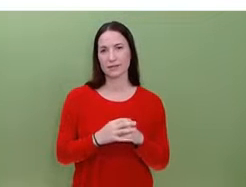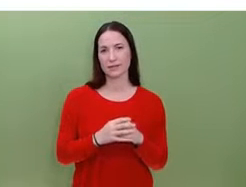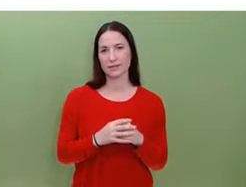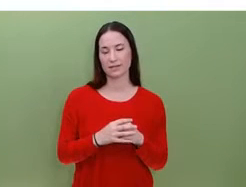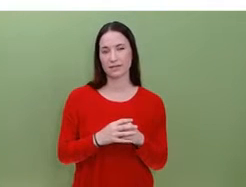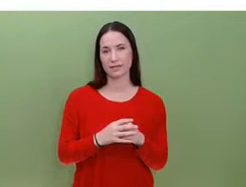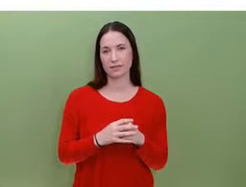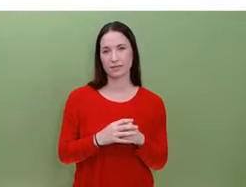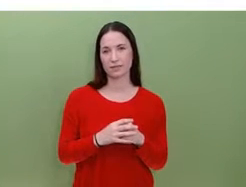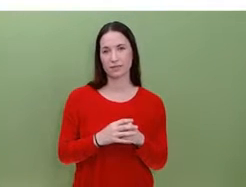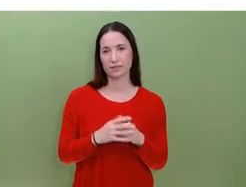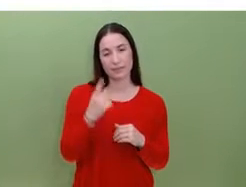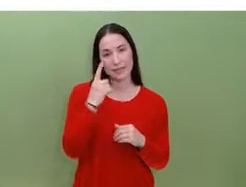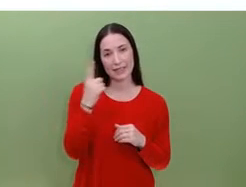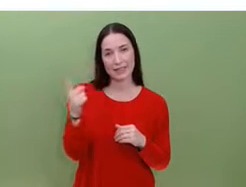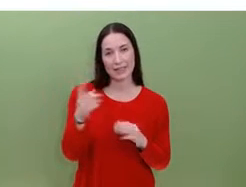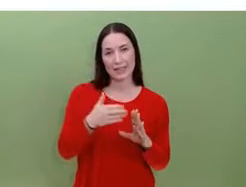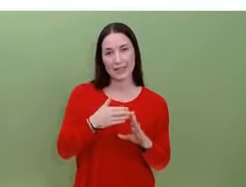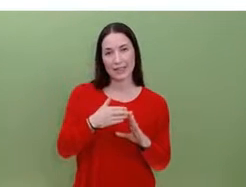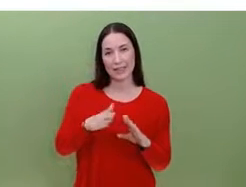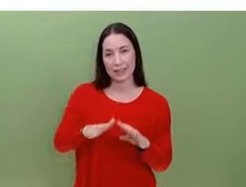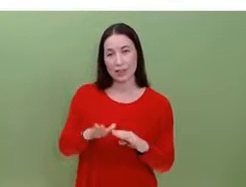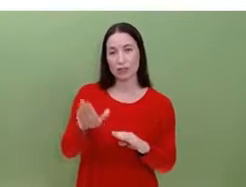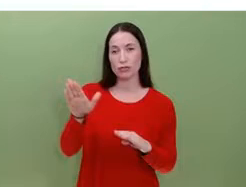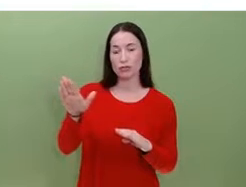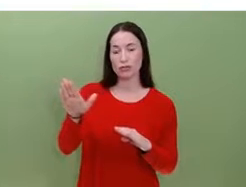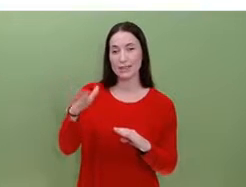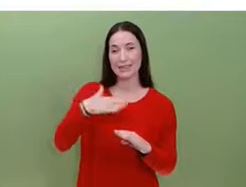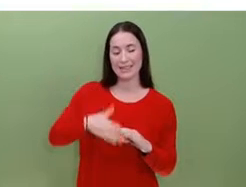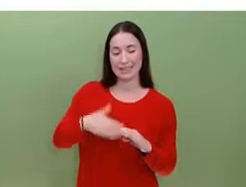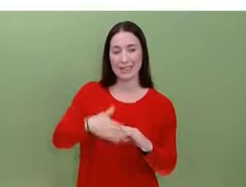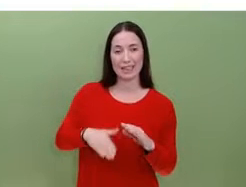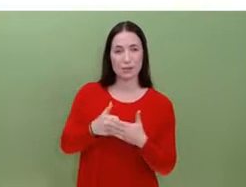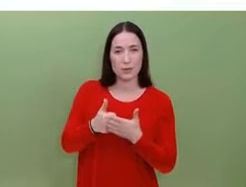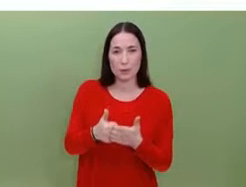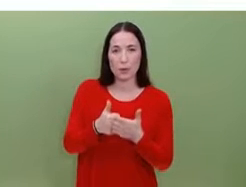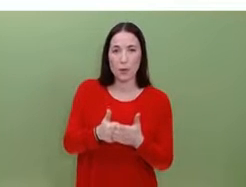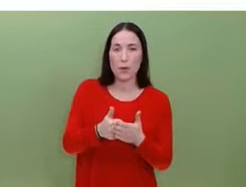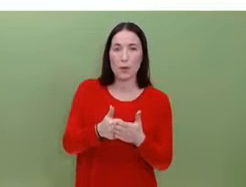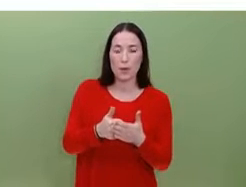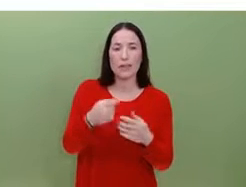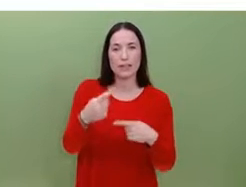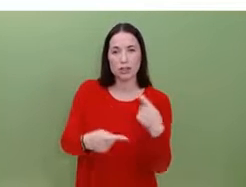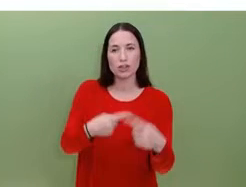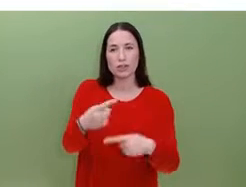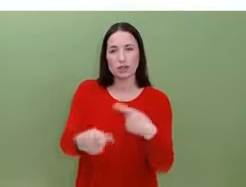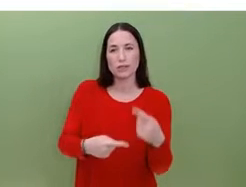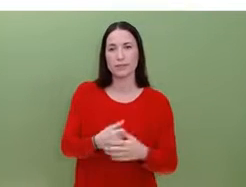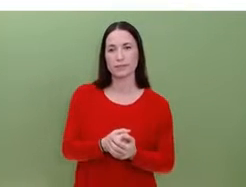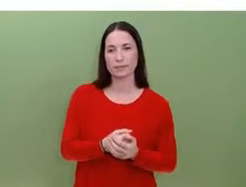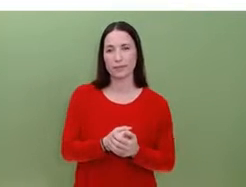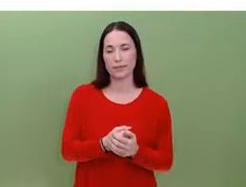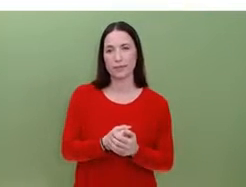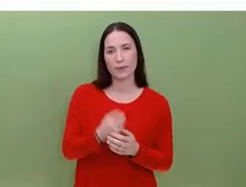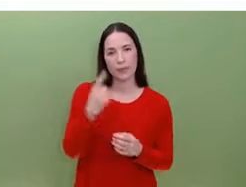This slide shows the increased demand for support year on year. The dashed lines are estimated referrals for